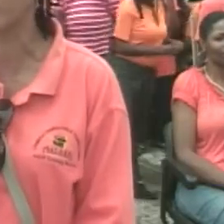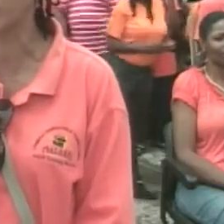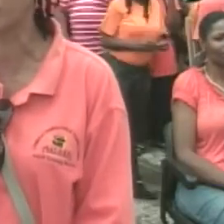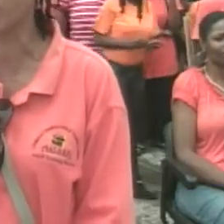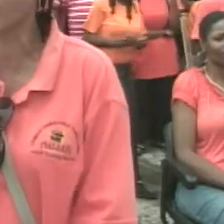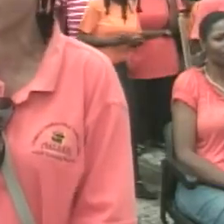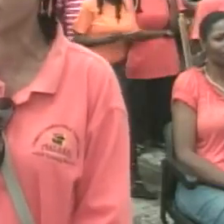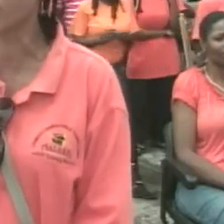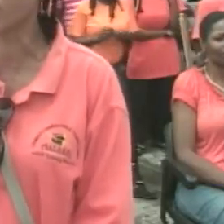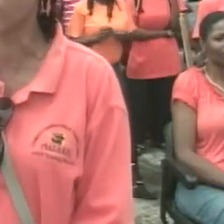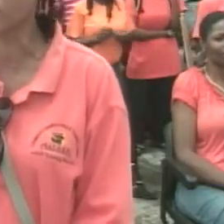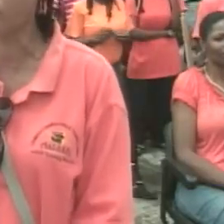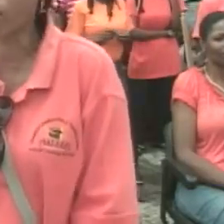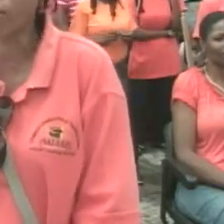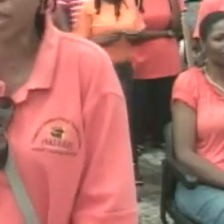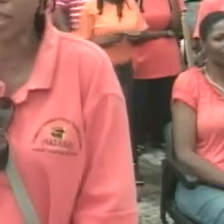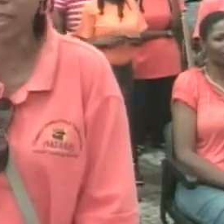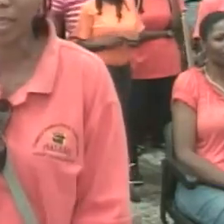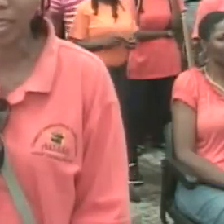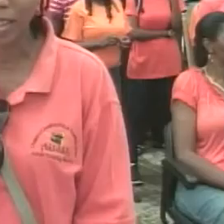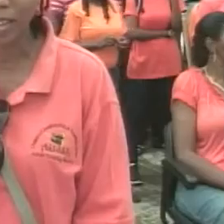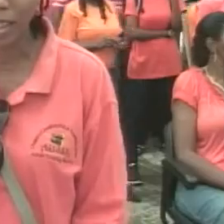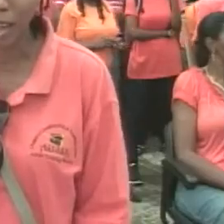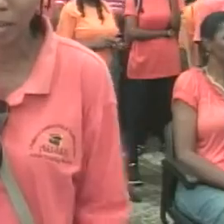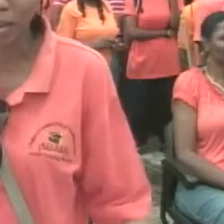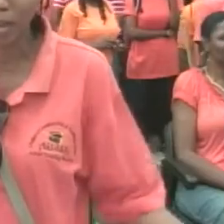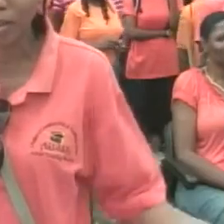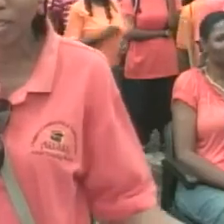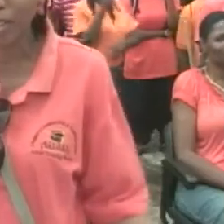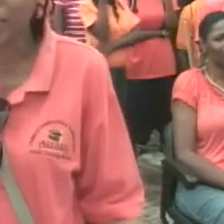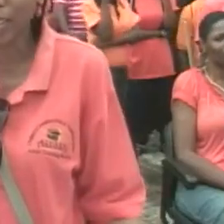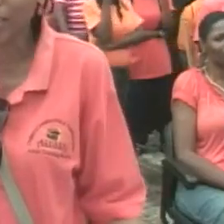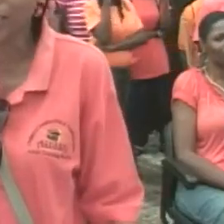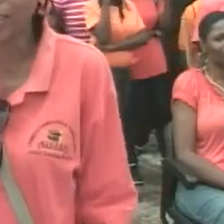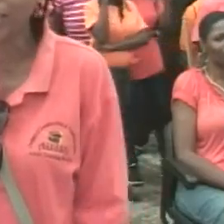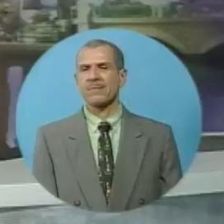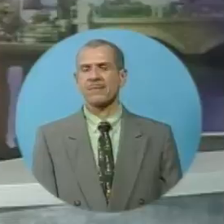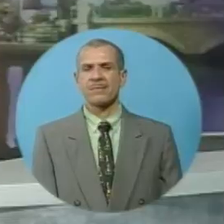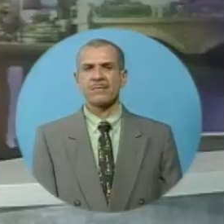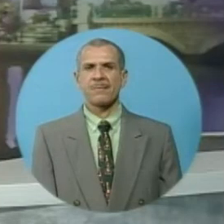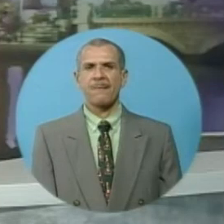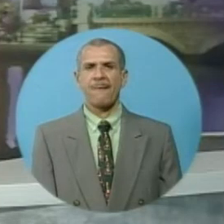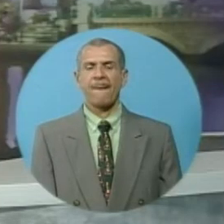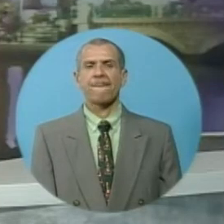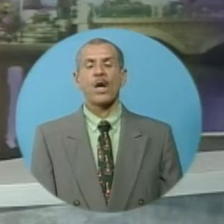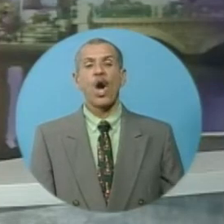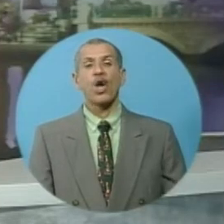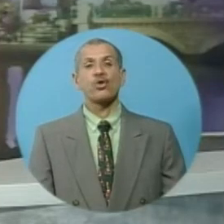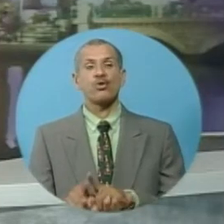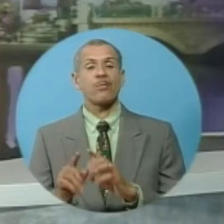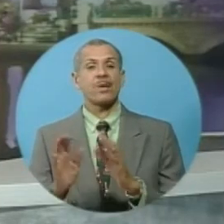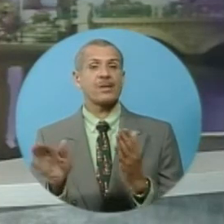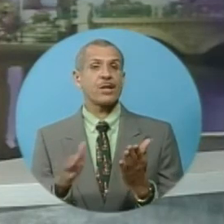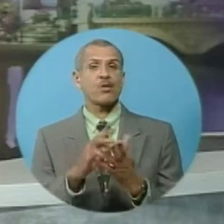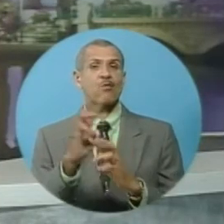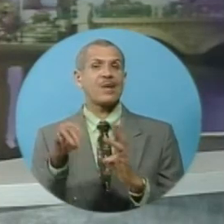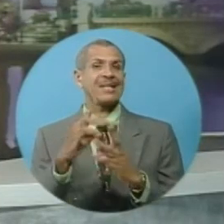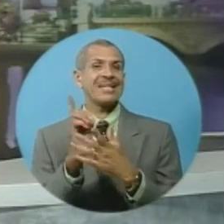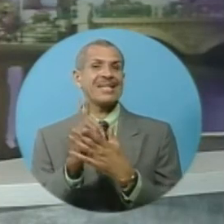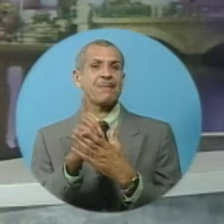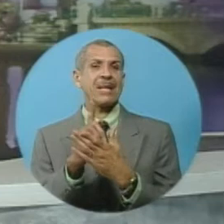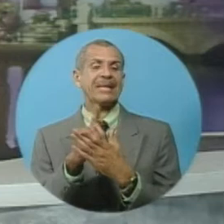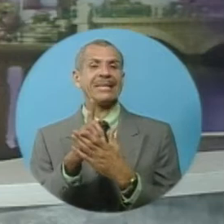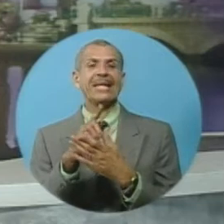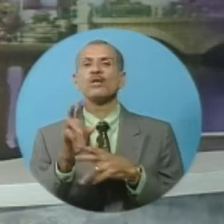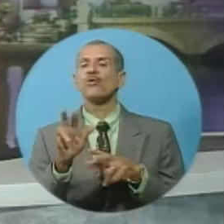the same time. We get a lot of dirty looks for being here to help our brothers and our sisters. Also present for the World Disabilities